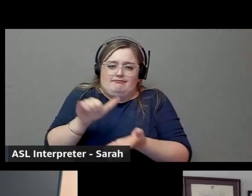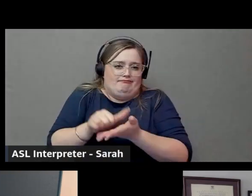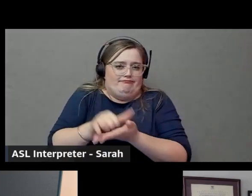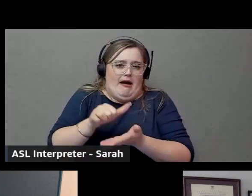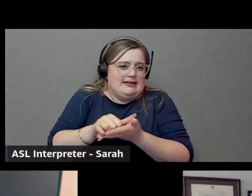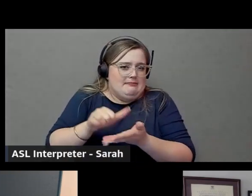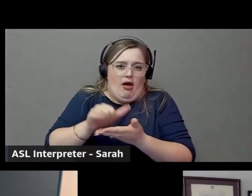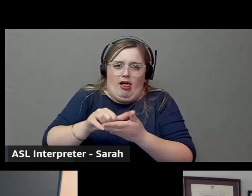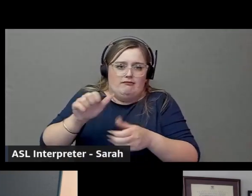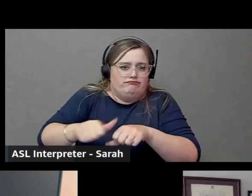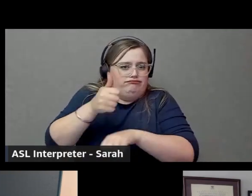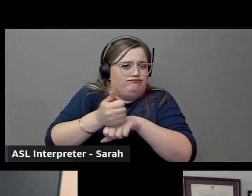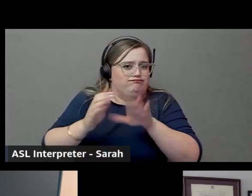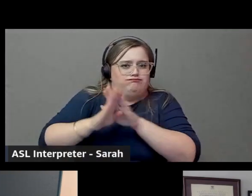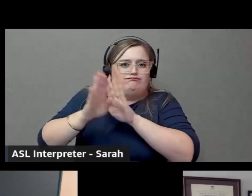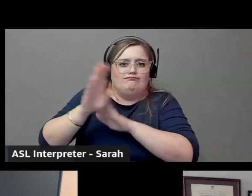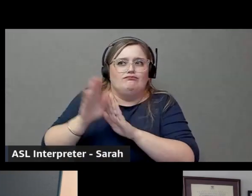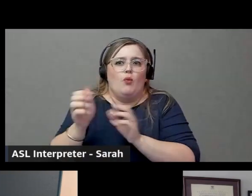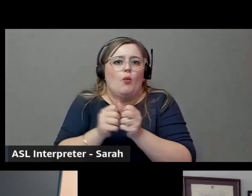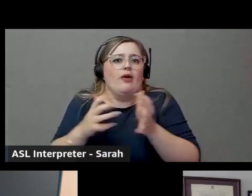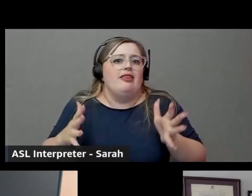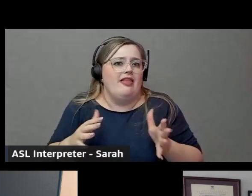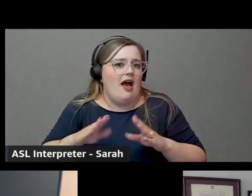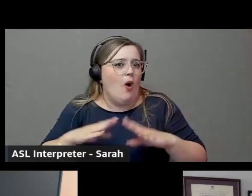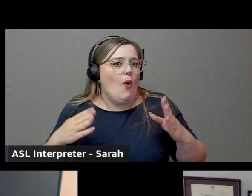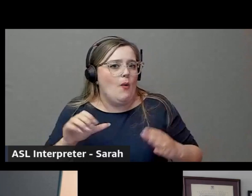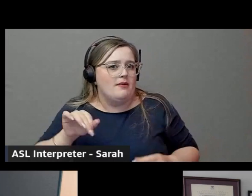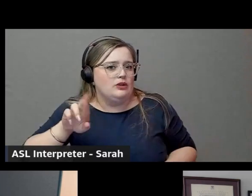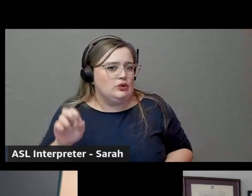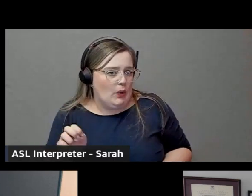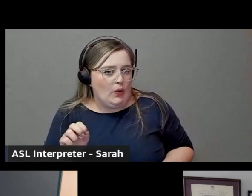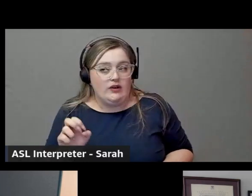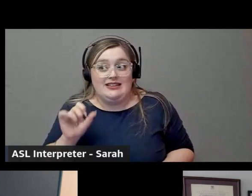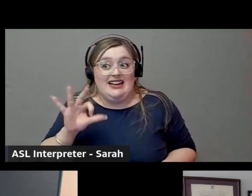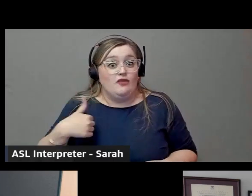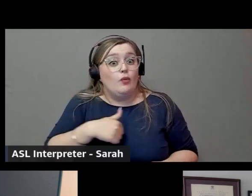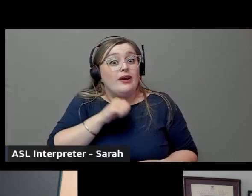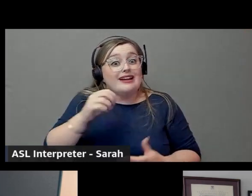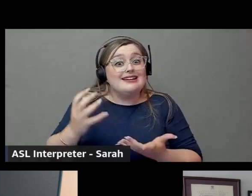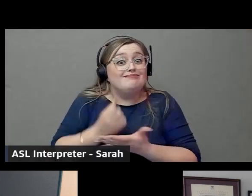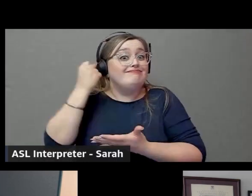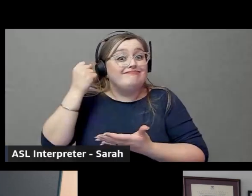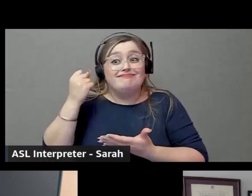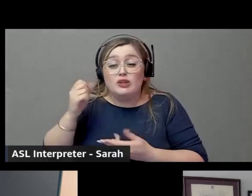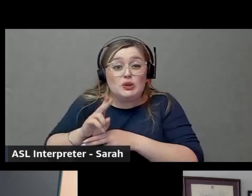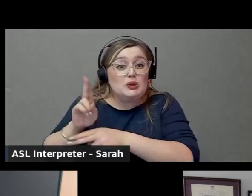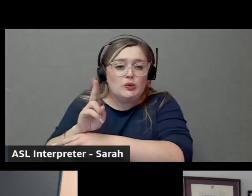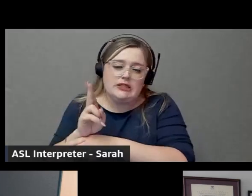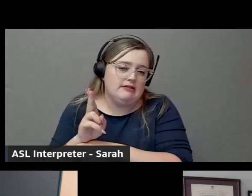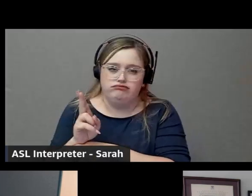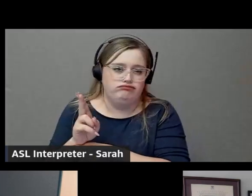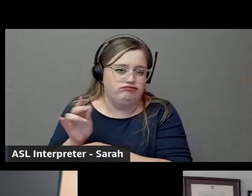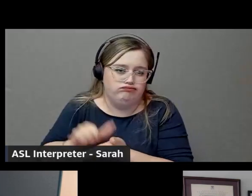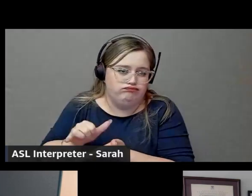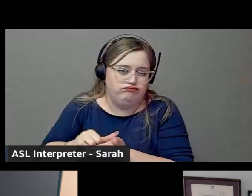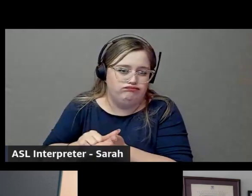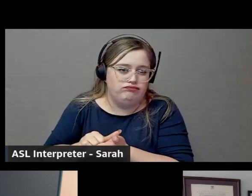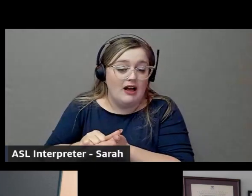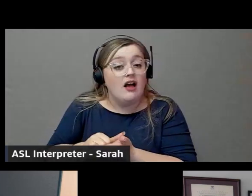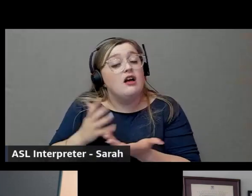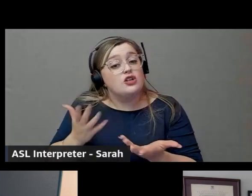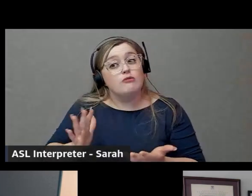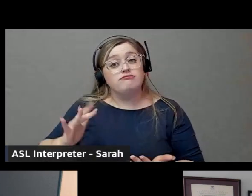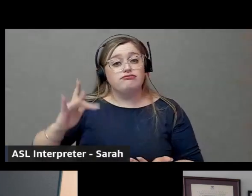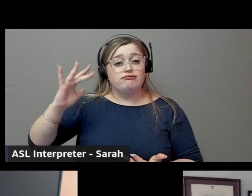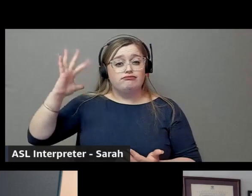open source did not exist and if we had not taken advantage of it. So, the early days of